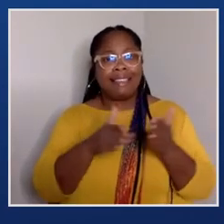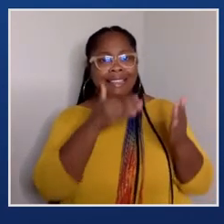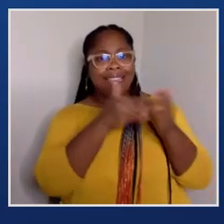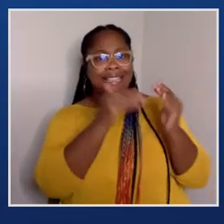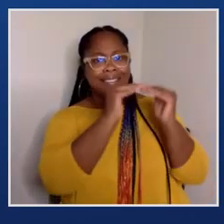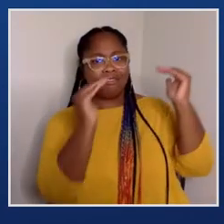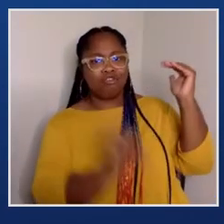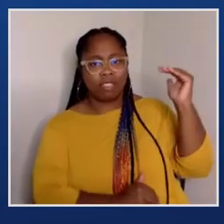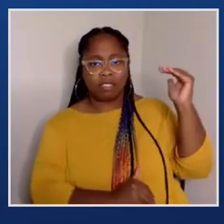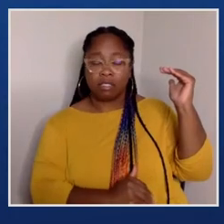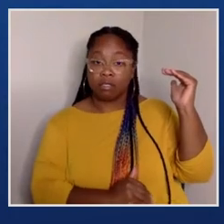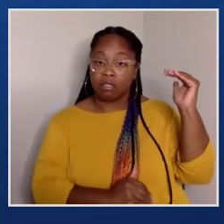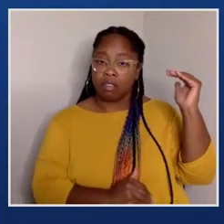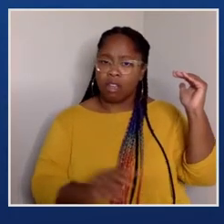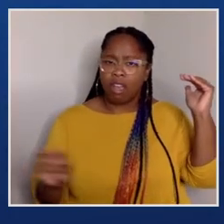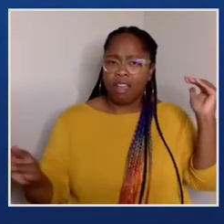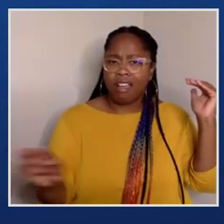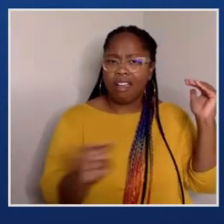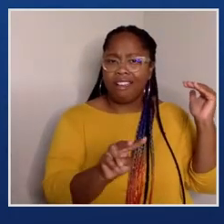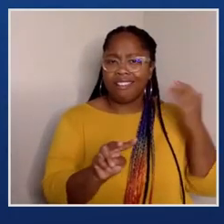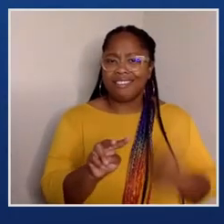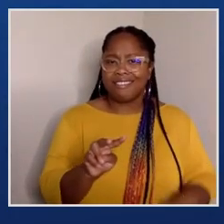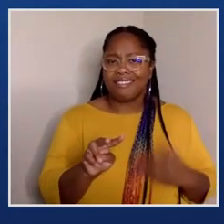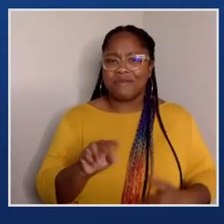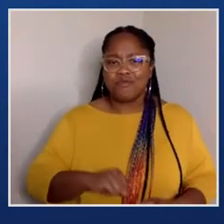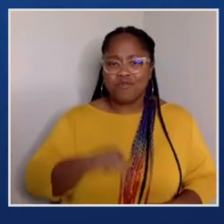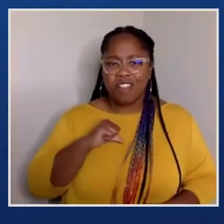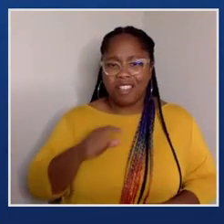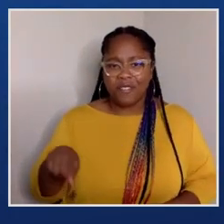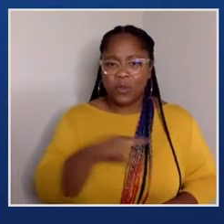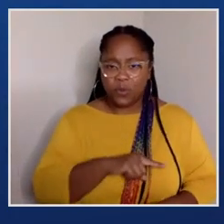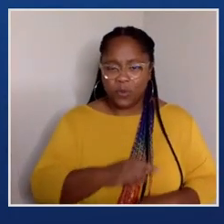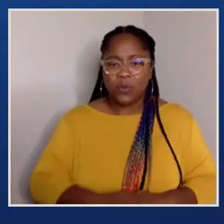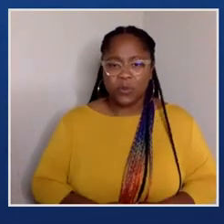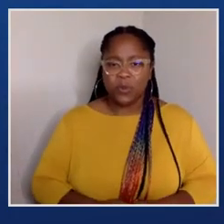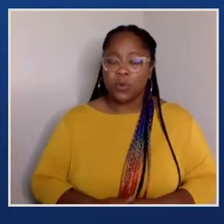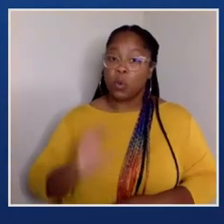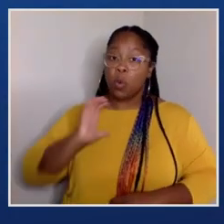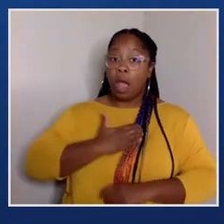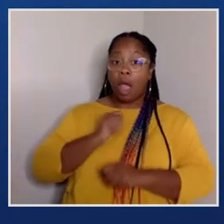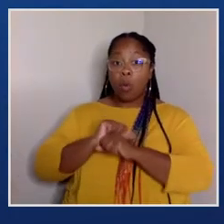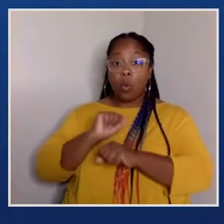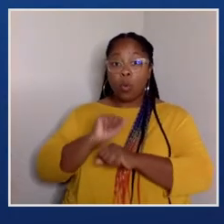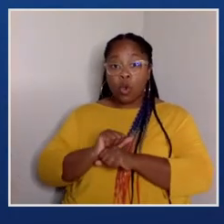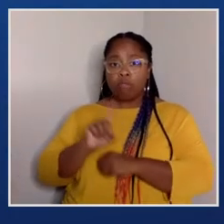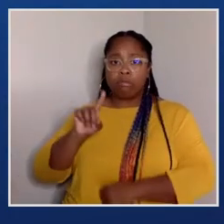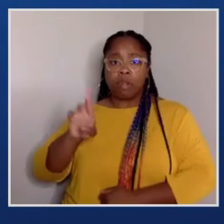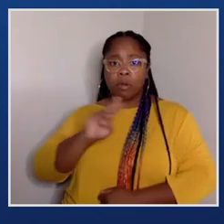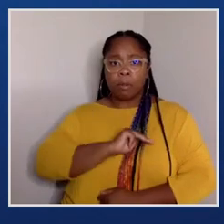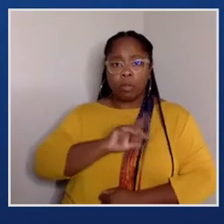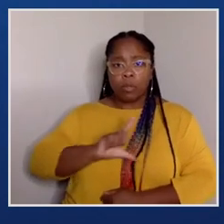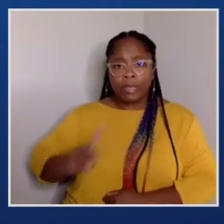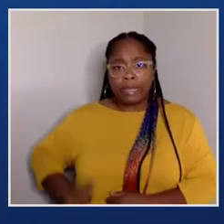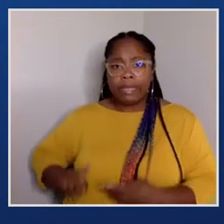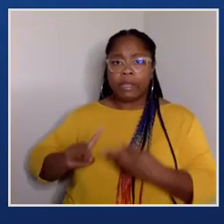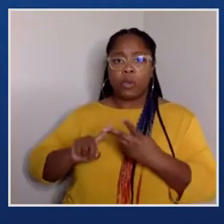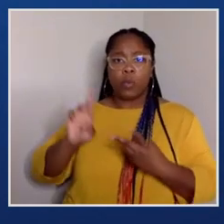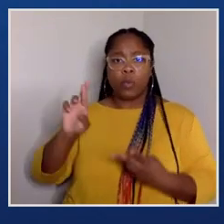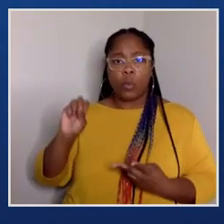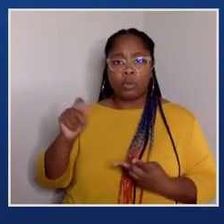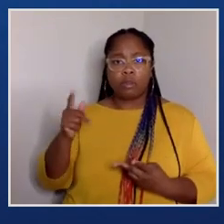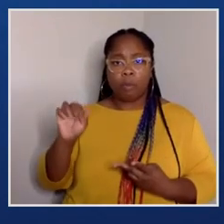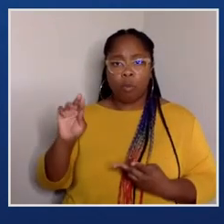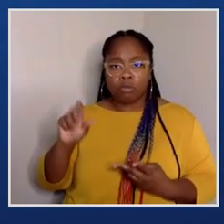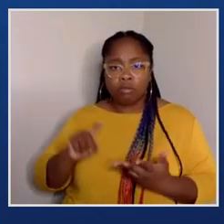proud of you for that. You are carrying on the work of Dr. King, Rosa Parks, and Congressman